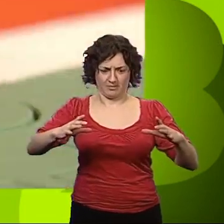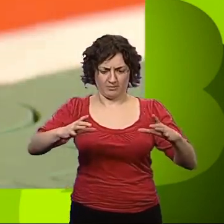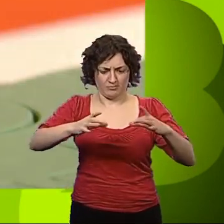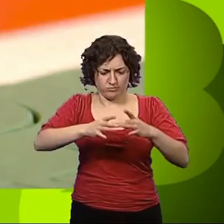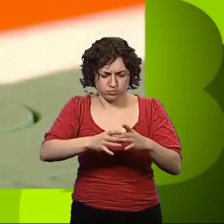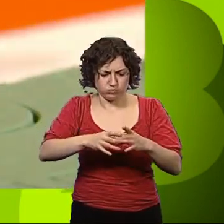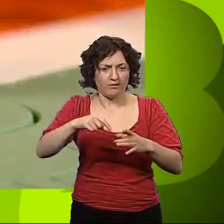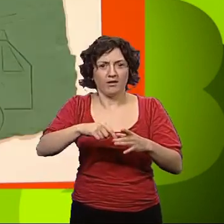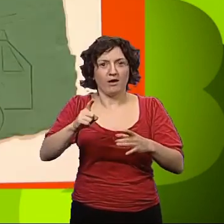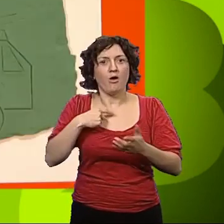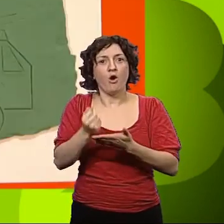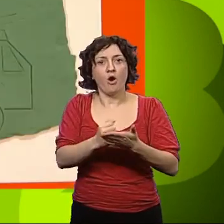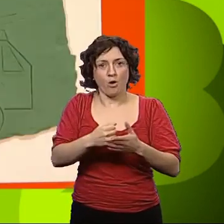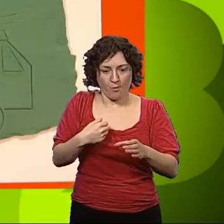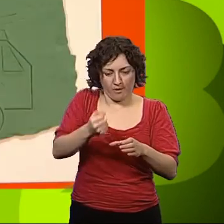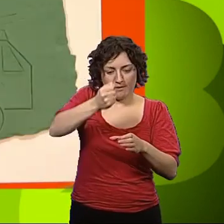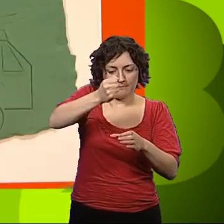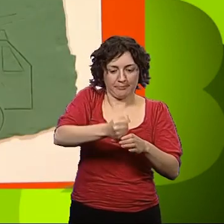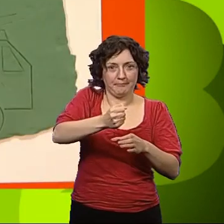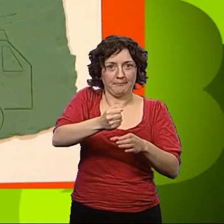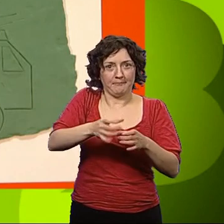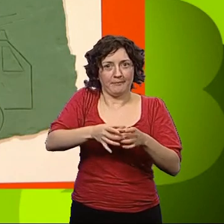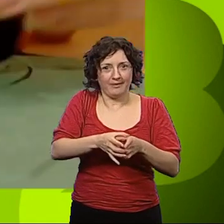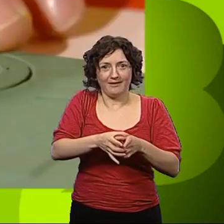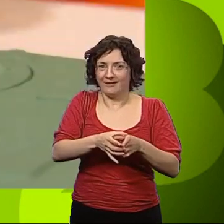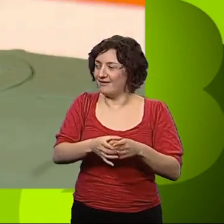the wheel innards with the bottom of some glue.